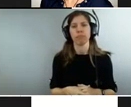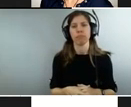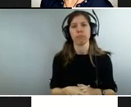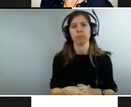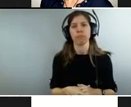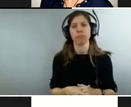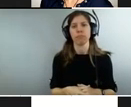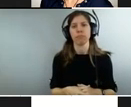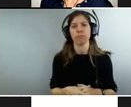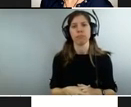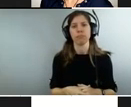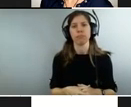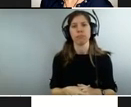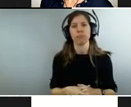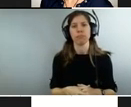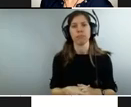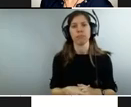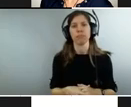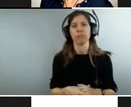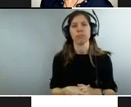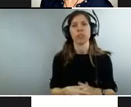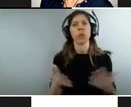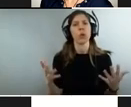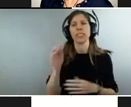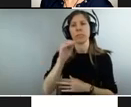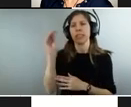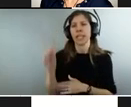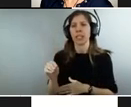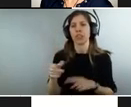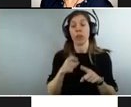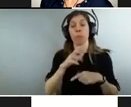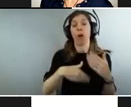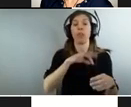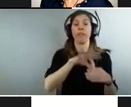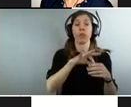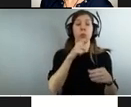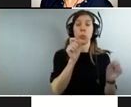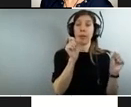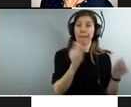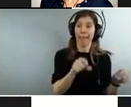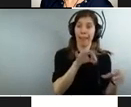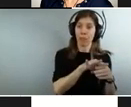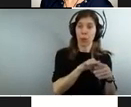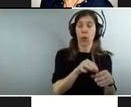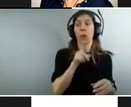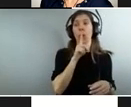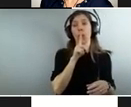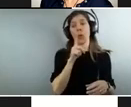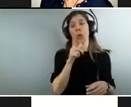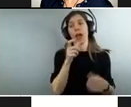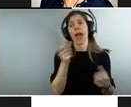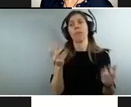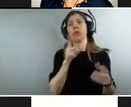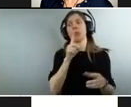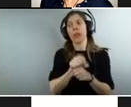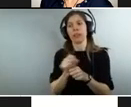Okay, so you should have it up. What percentage of eligible voters in Arizona actually voted in